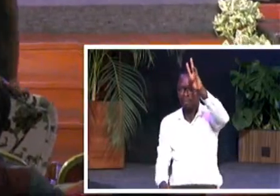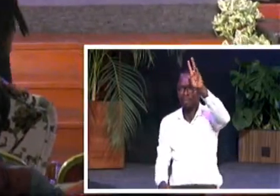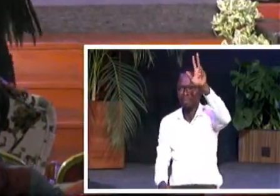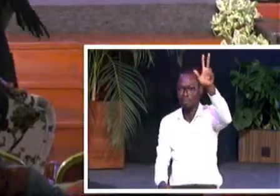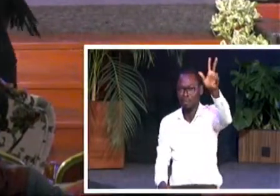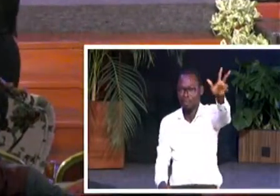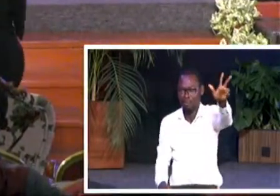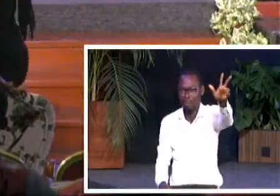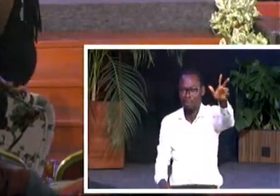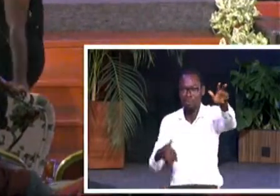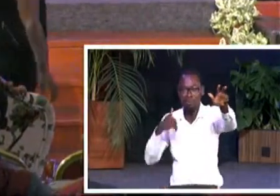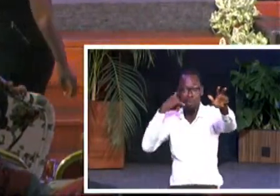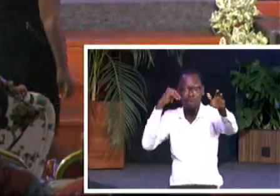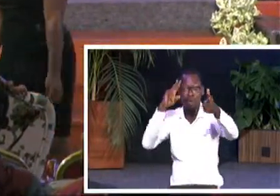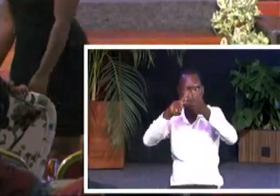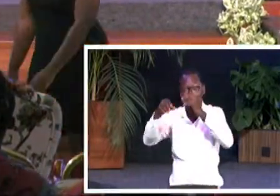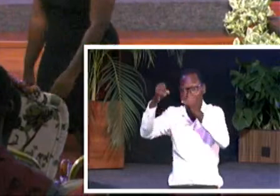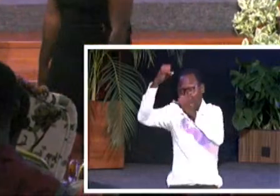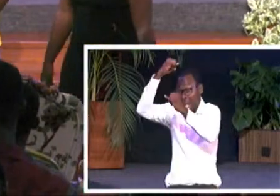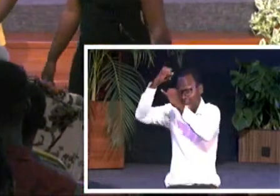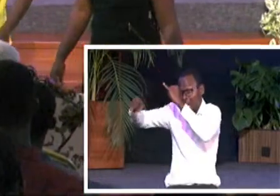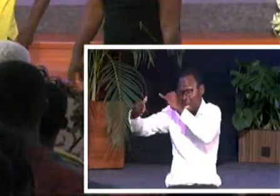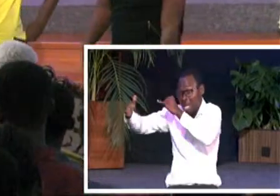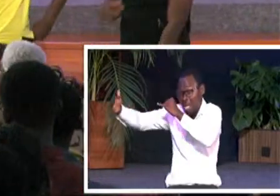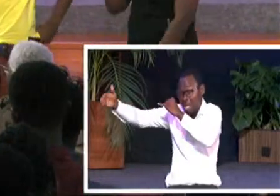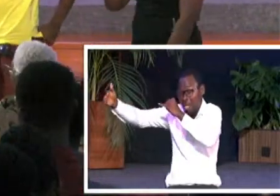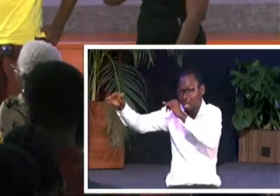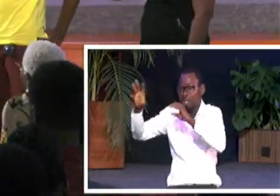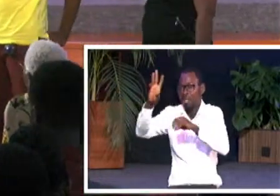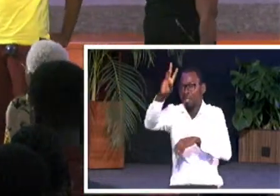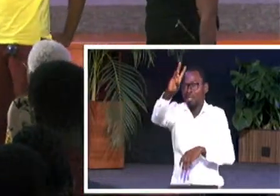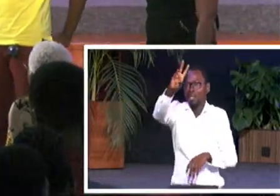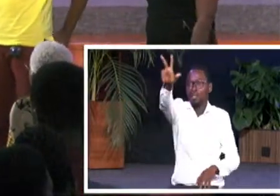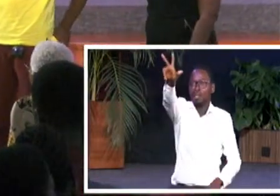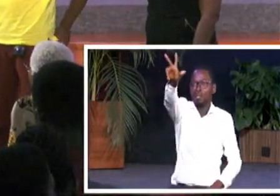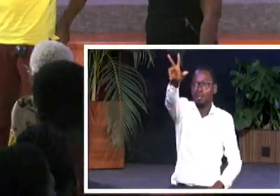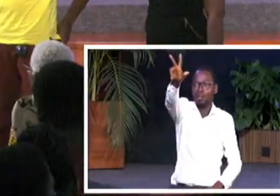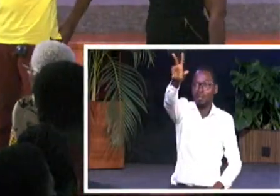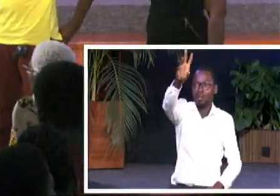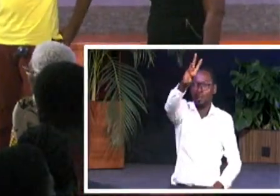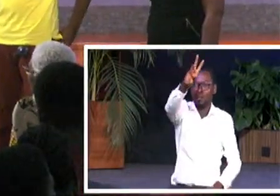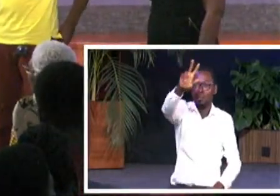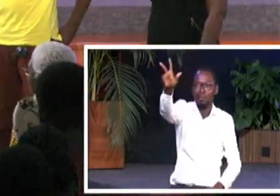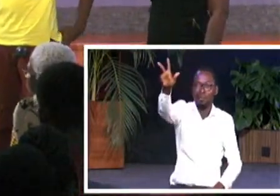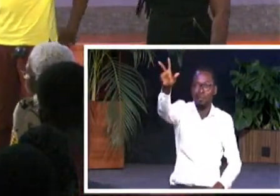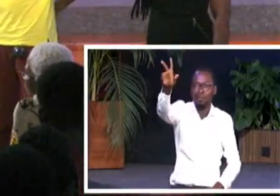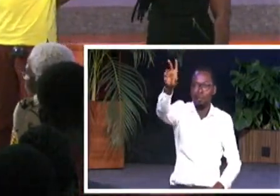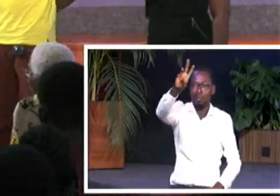win it too. Oh, is there anybody else with 63 here?